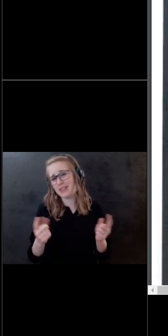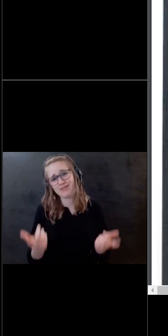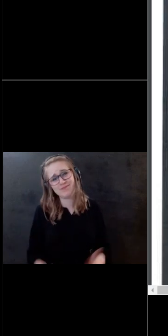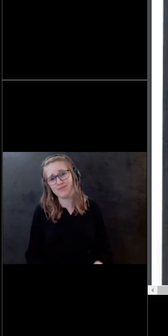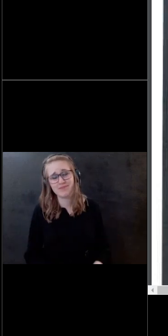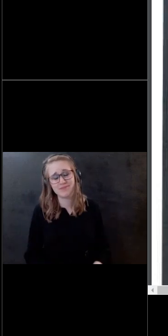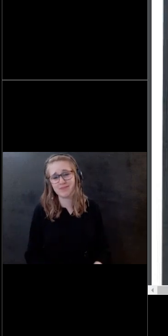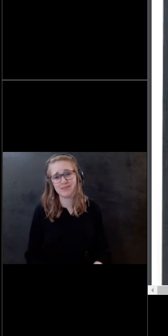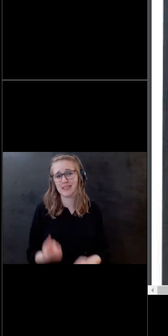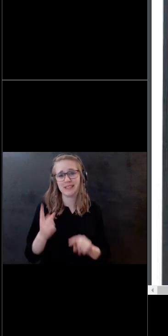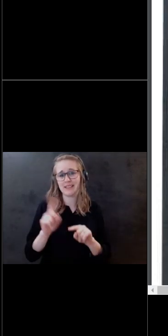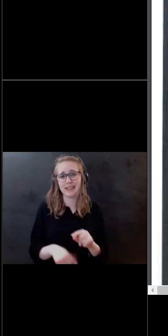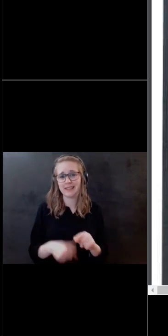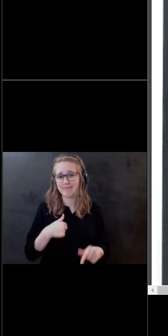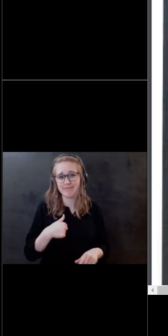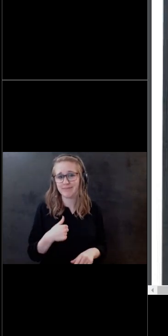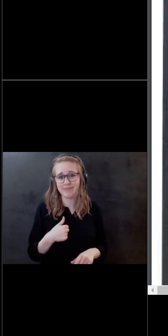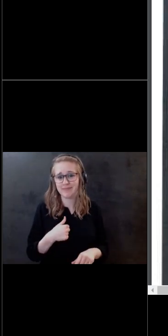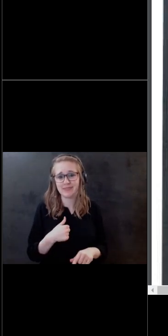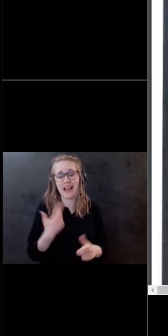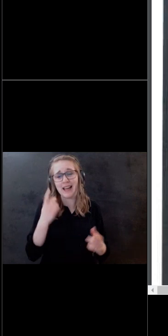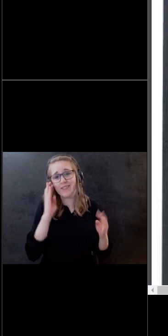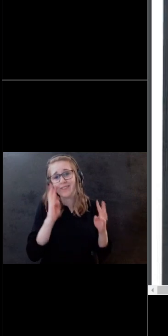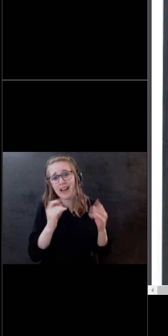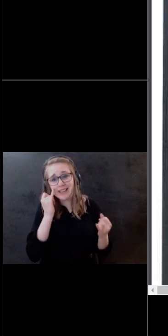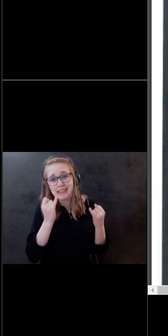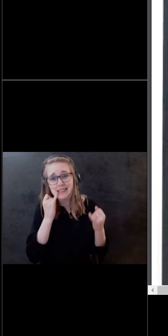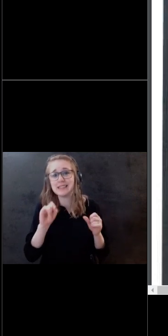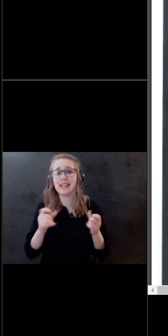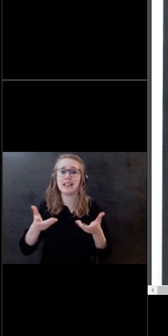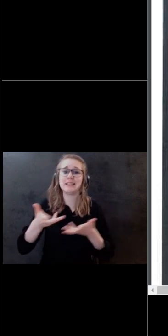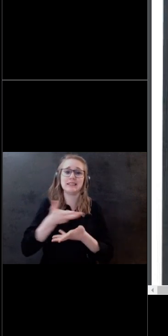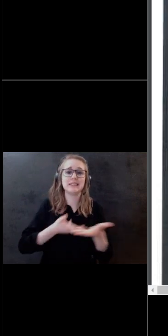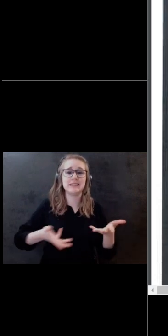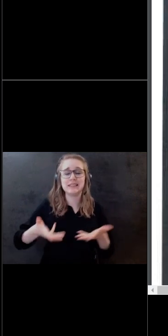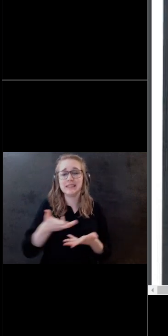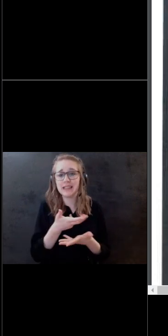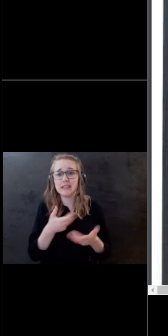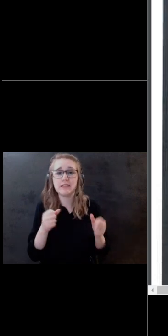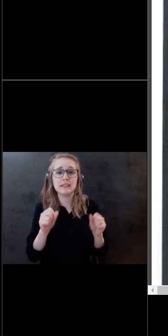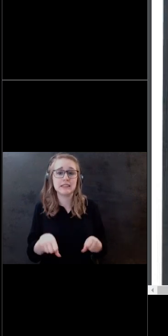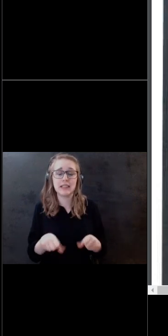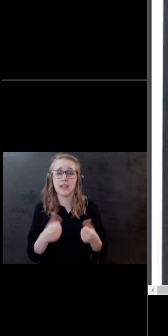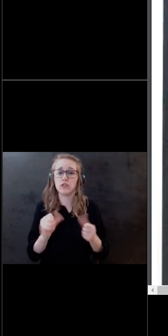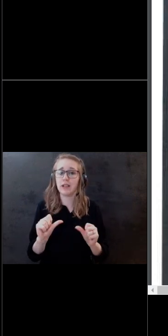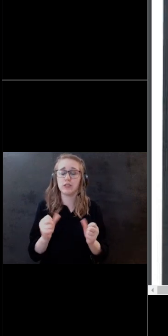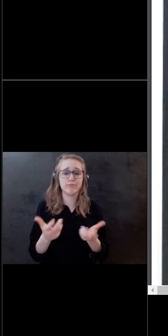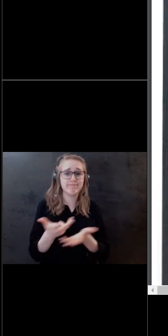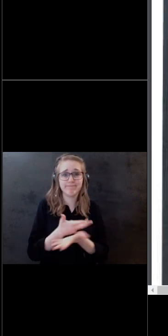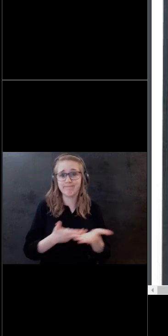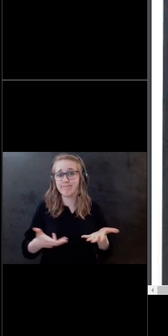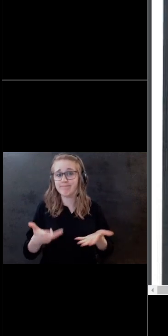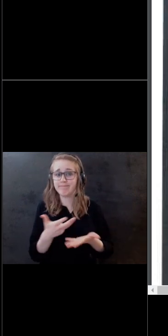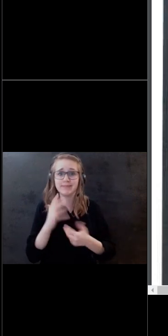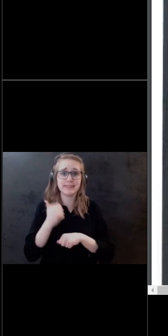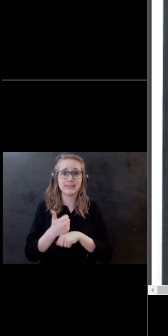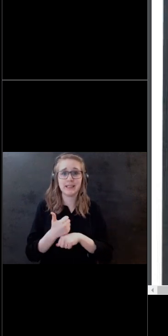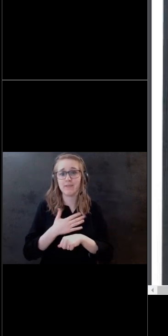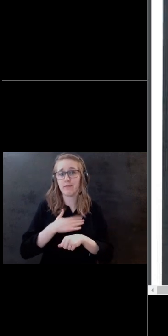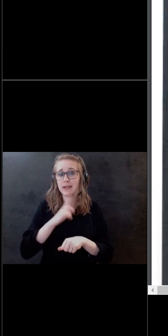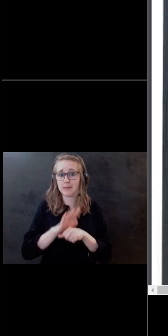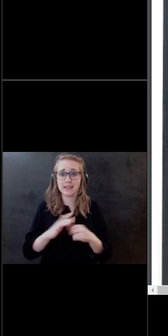have that ability. All I have are some ideas and the ability to execute those, you know, in accordance with what I'm